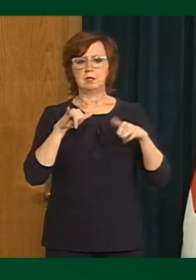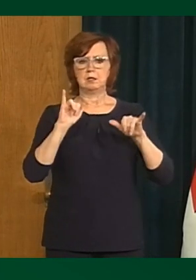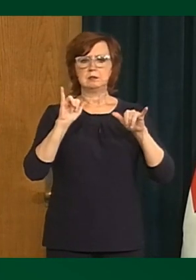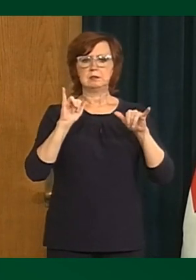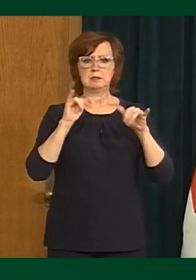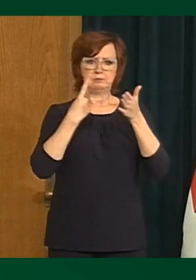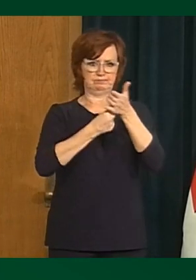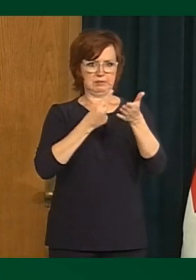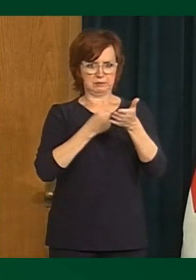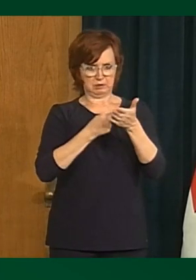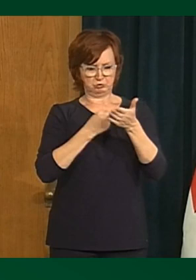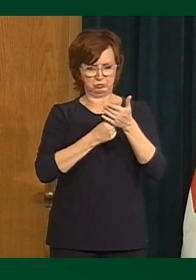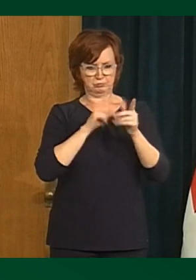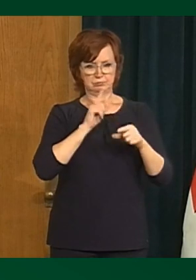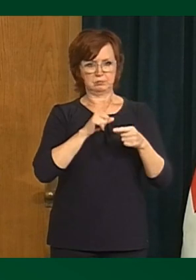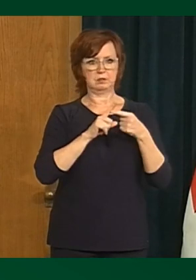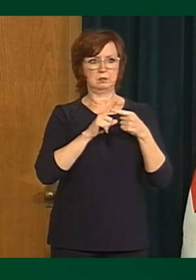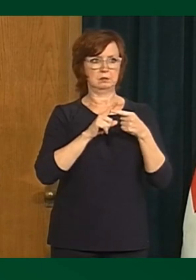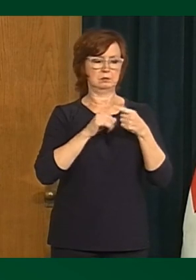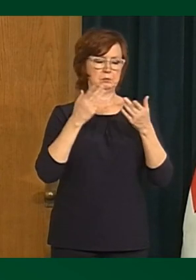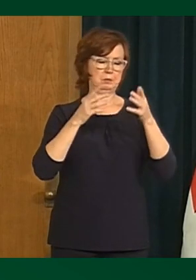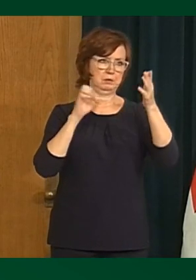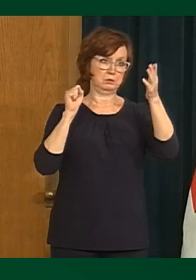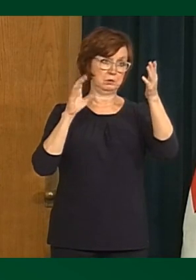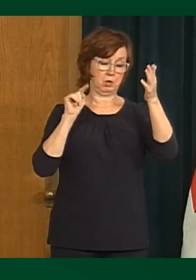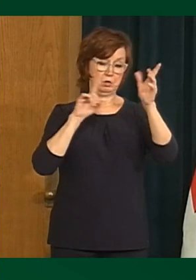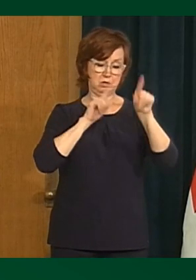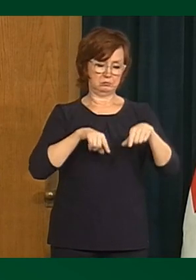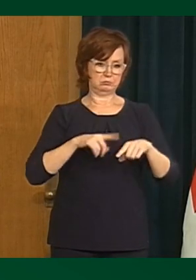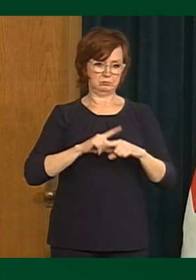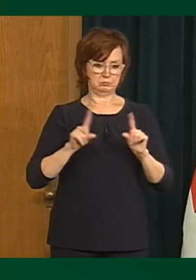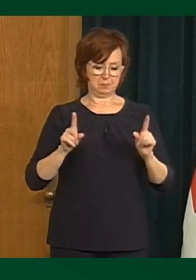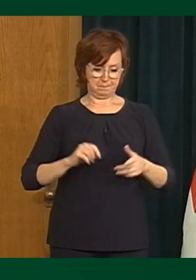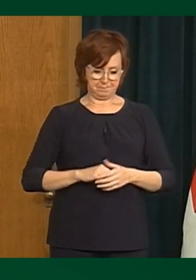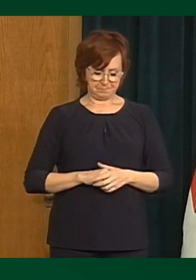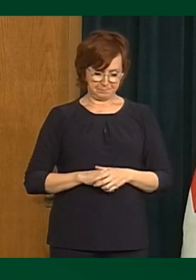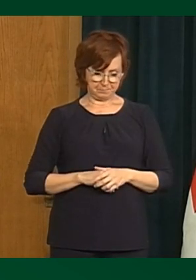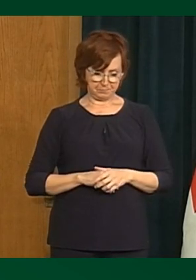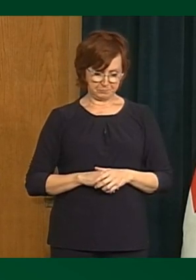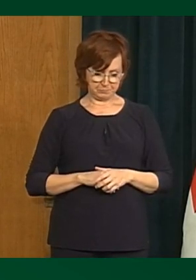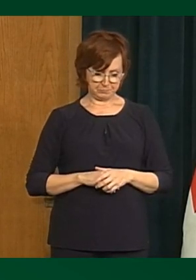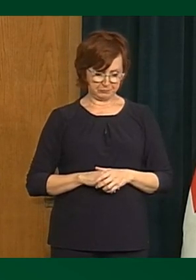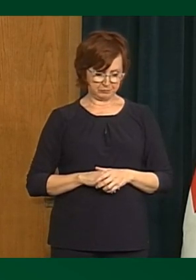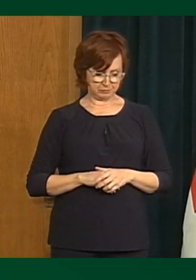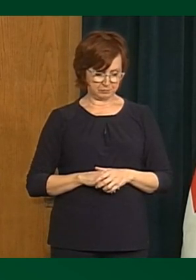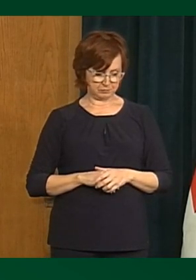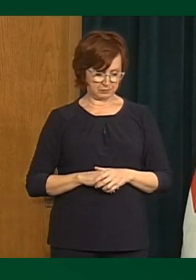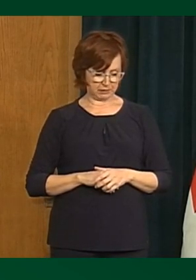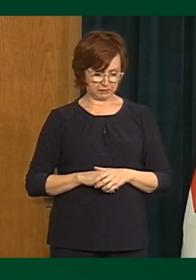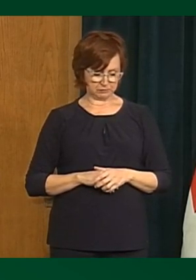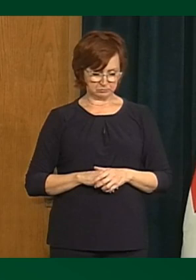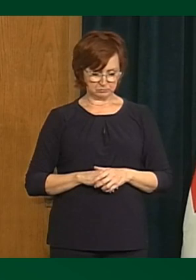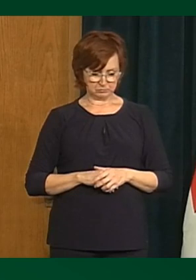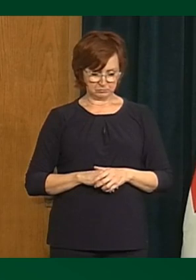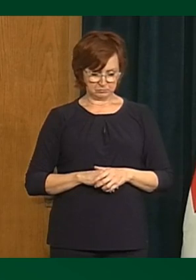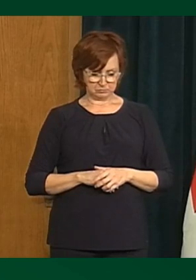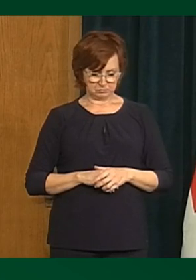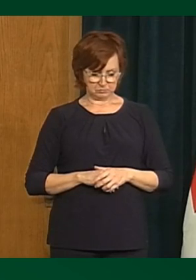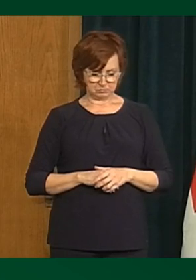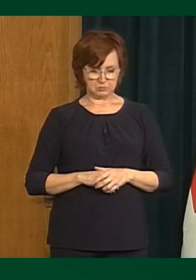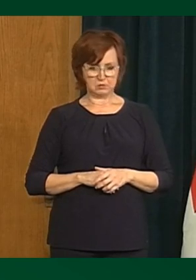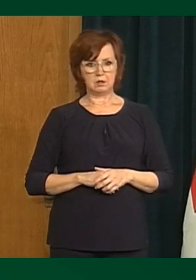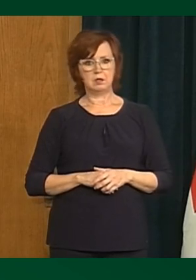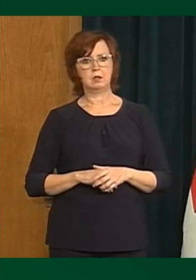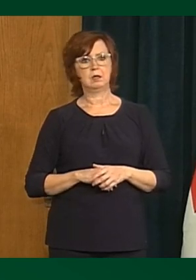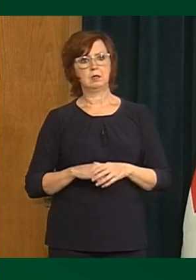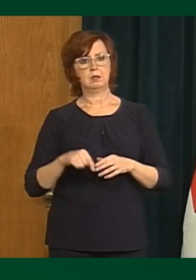example, Scott may speak to some of the testing that may be offered to, for example, patients who are going to start